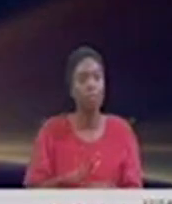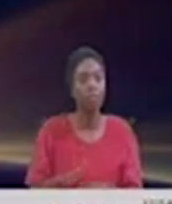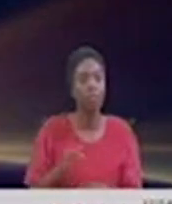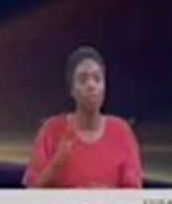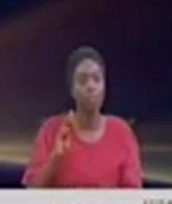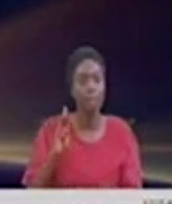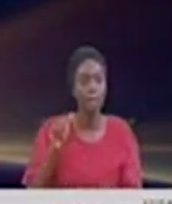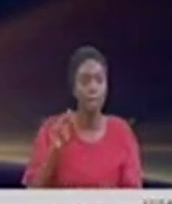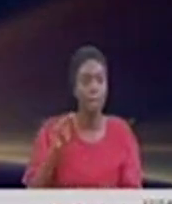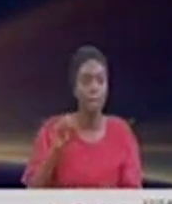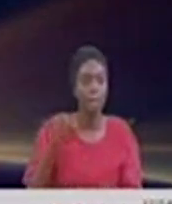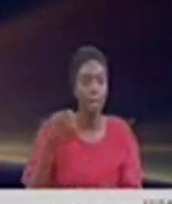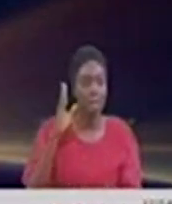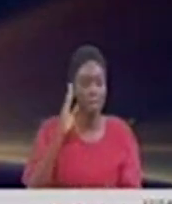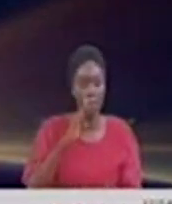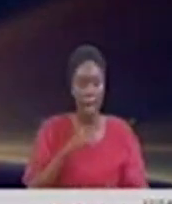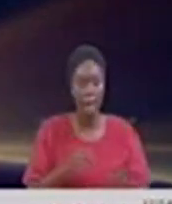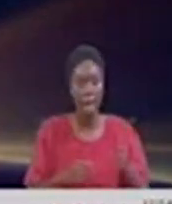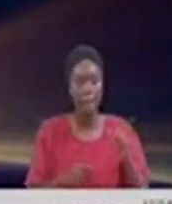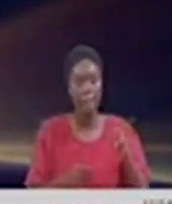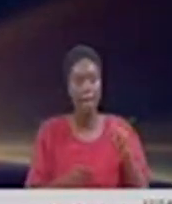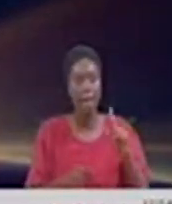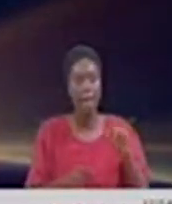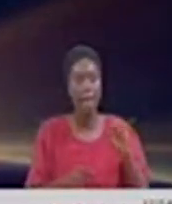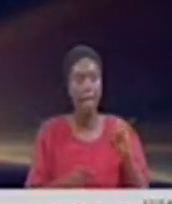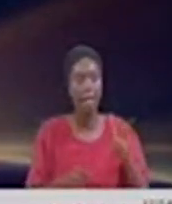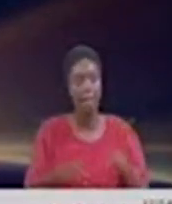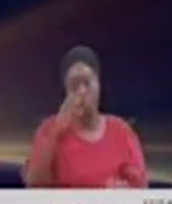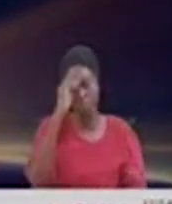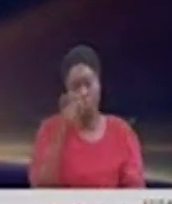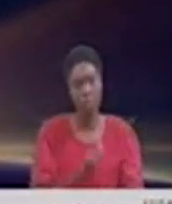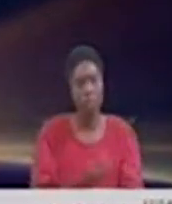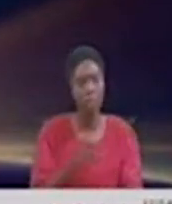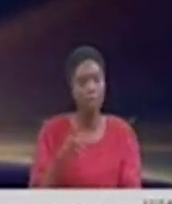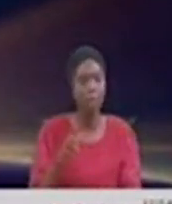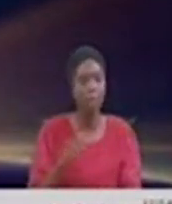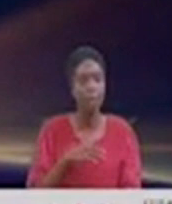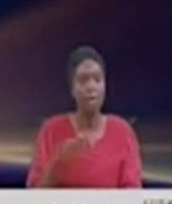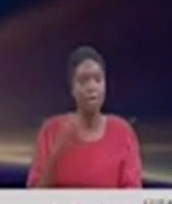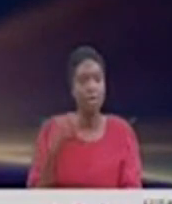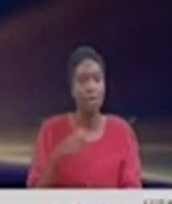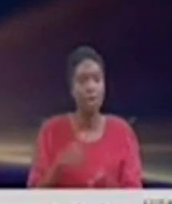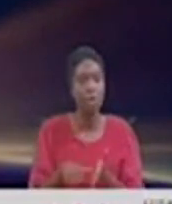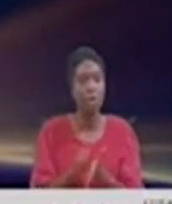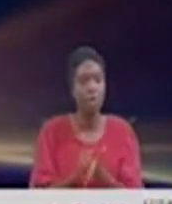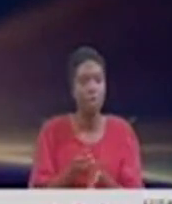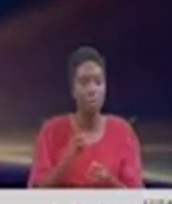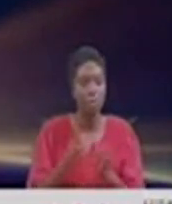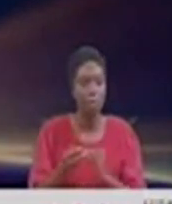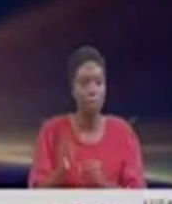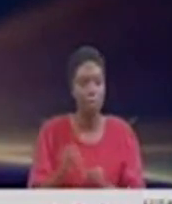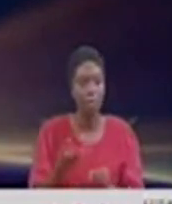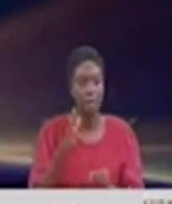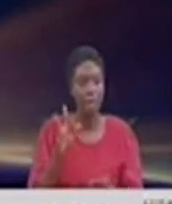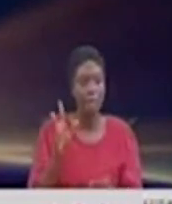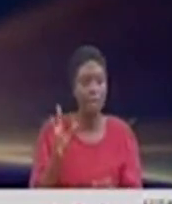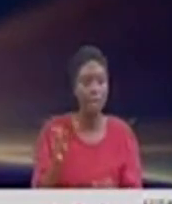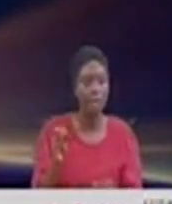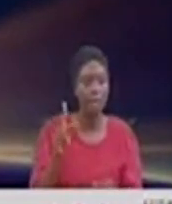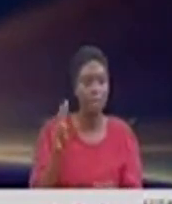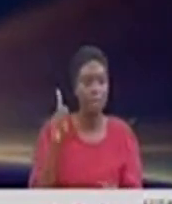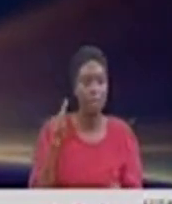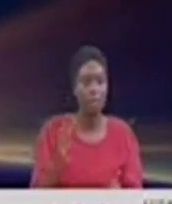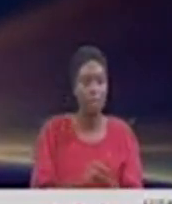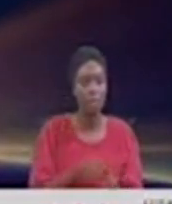of Manasseh shall be Gamaliel the son of Pedazur. And his host, and those that were numbered of them, were